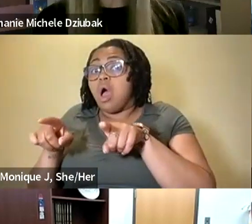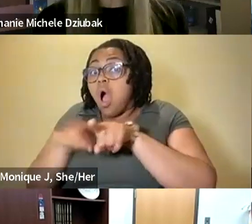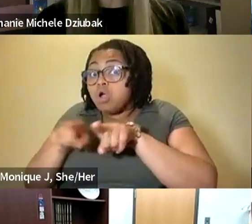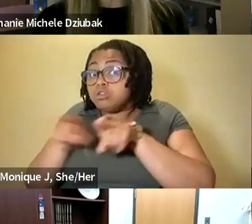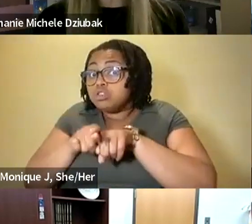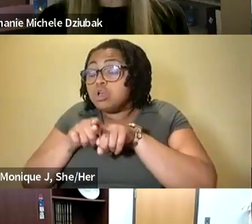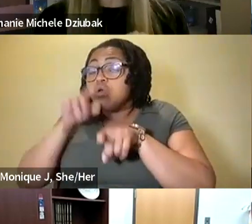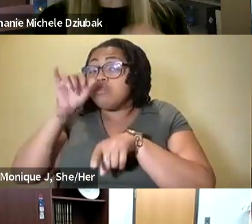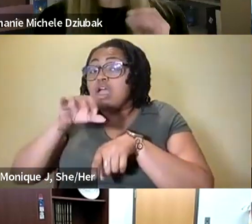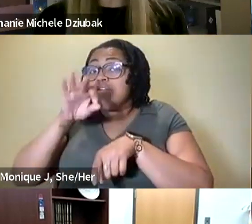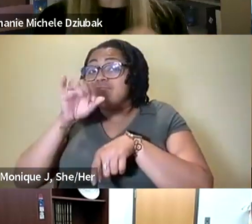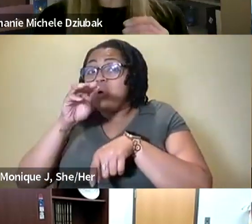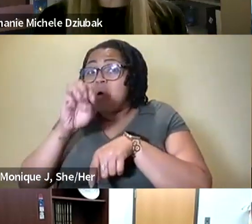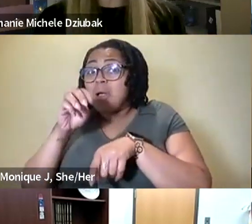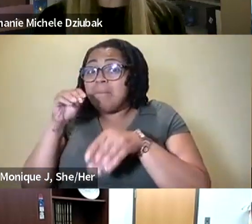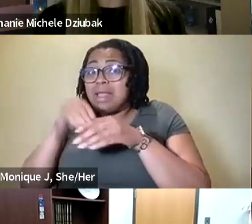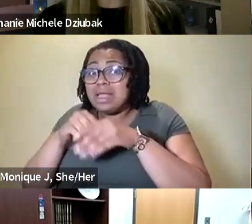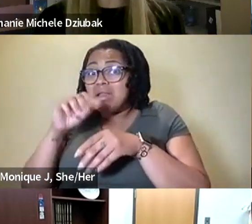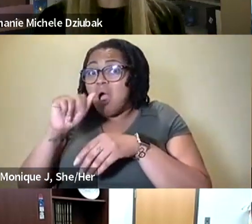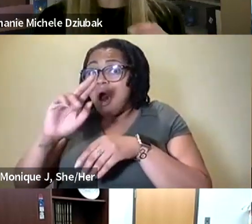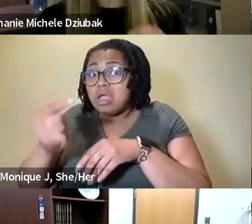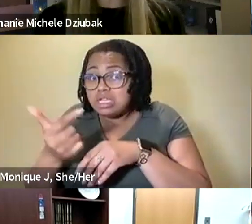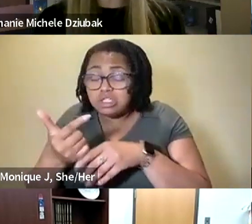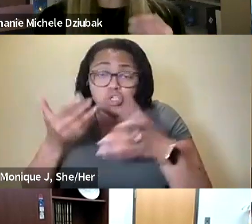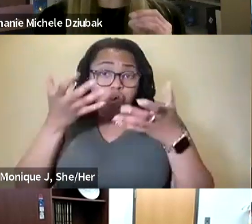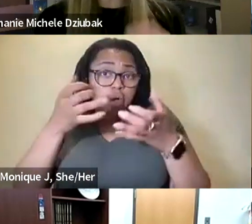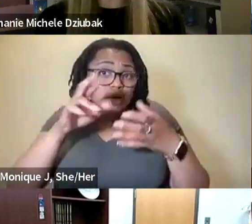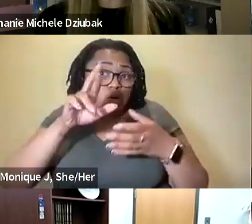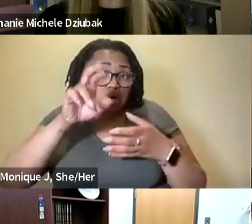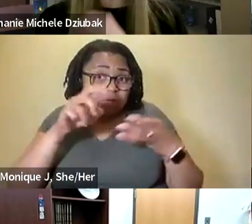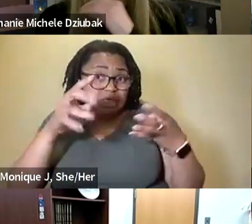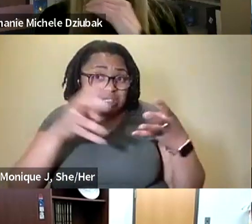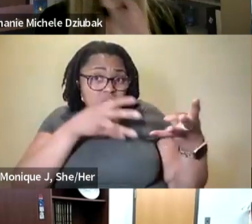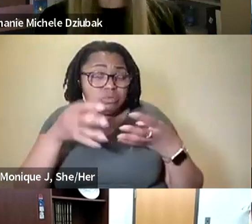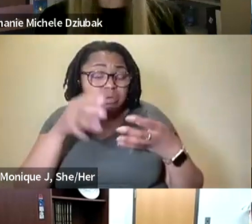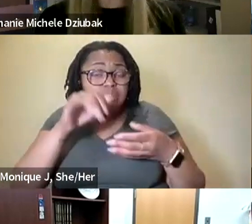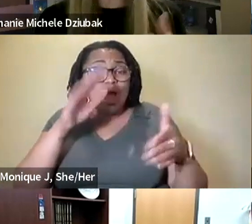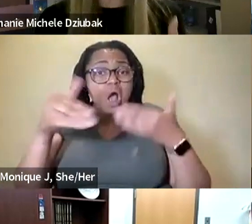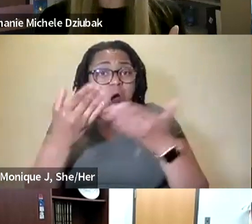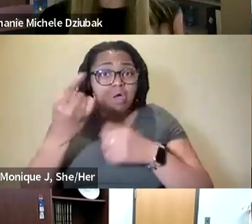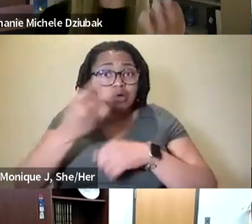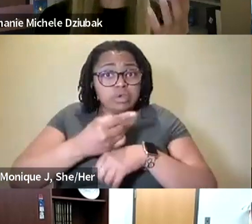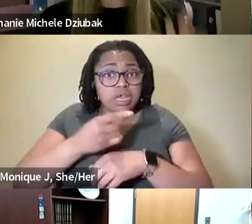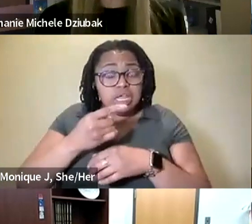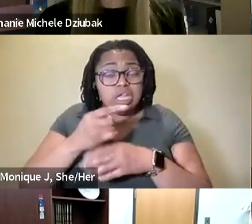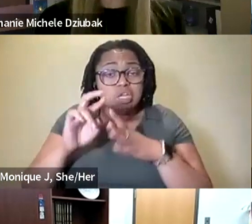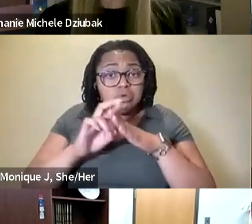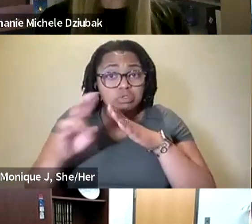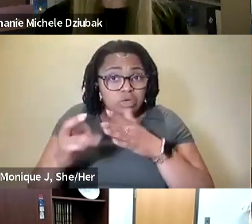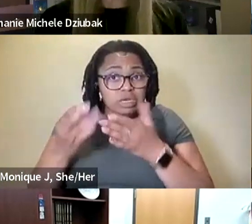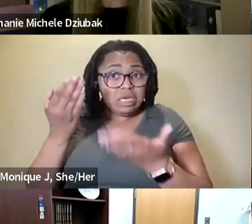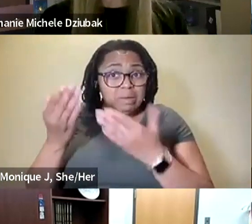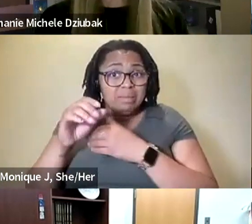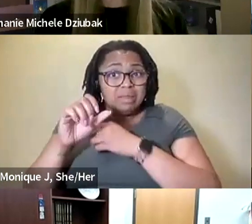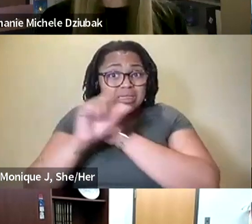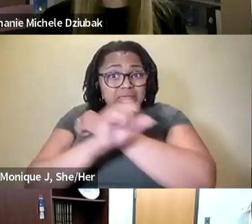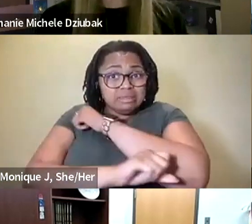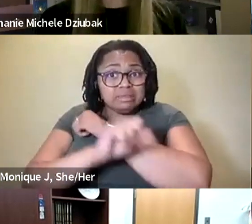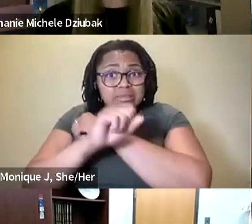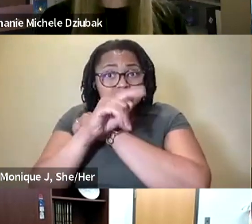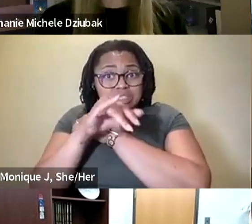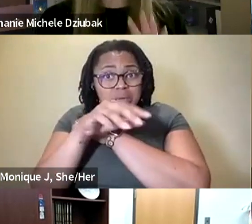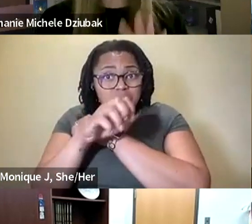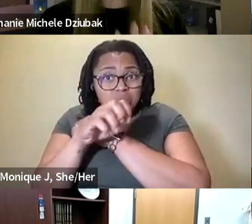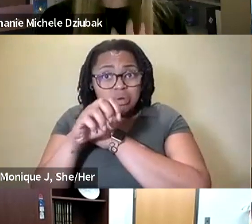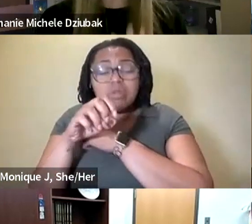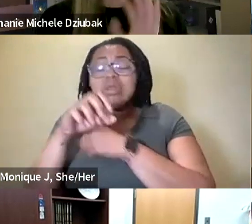month of August? Would you like me to try to reschedule the all day retreat for a later month, such as September? I don't want it